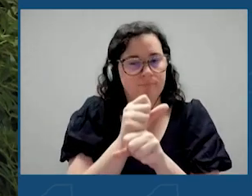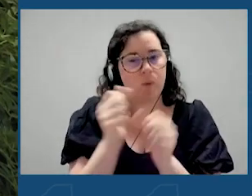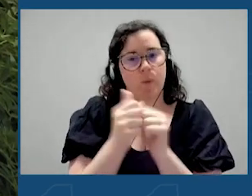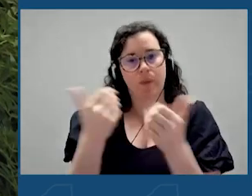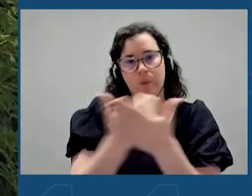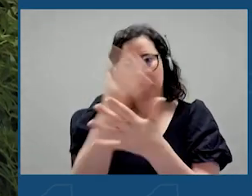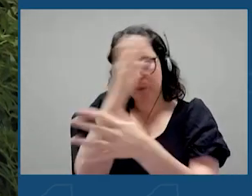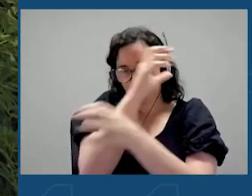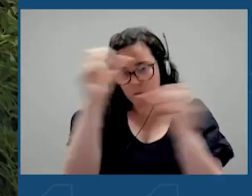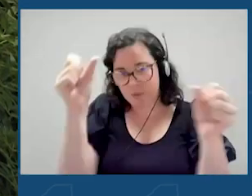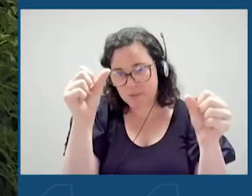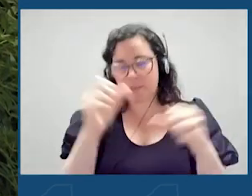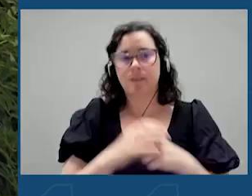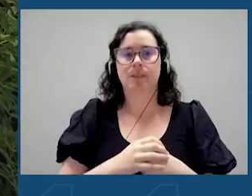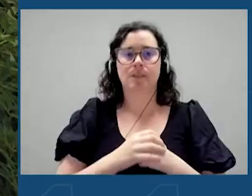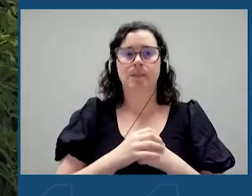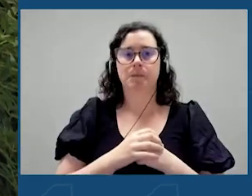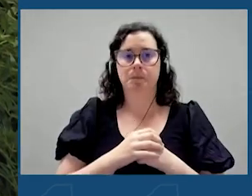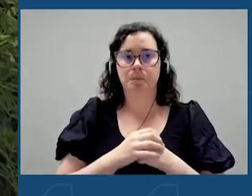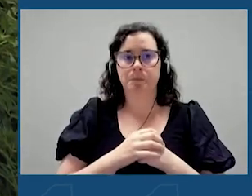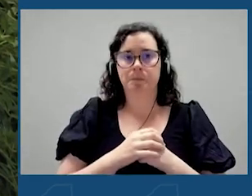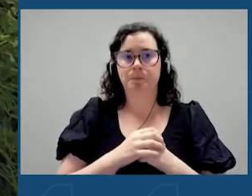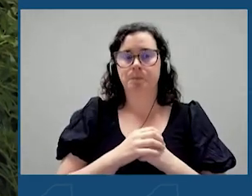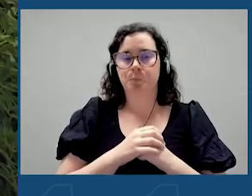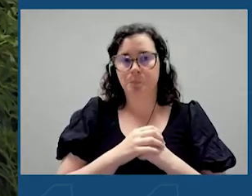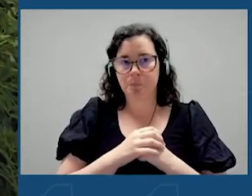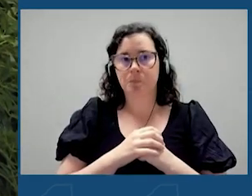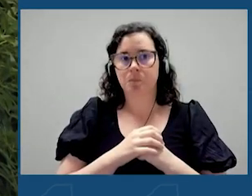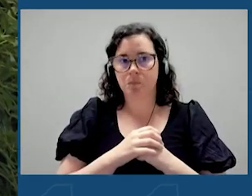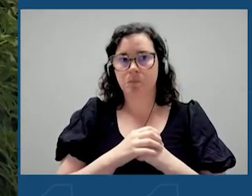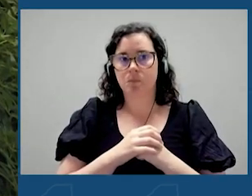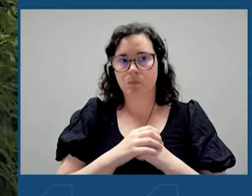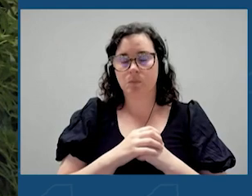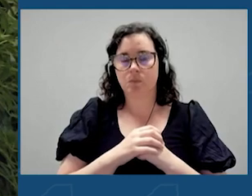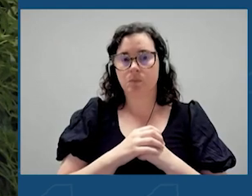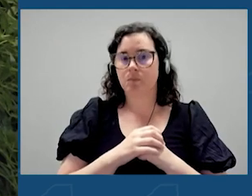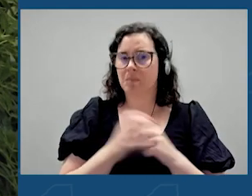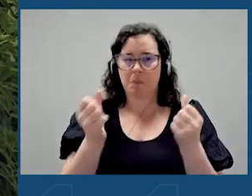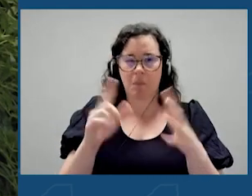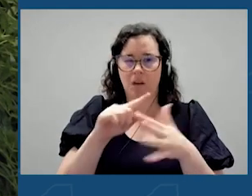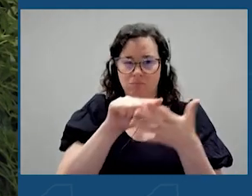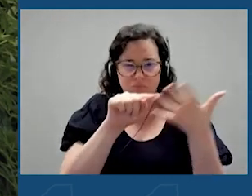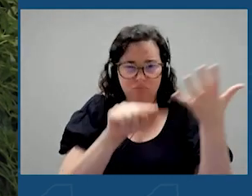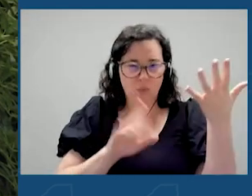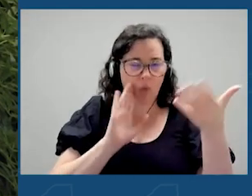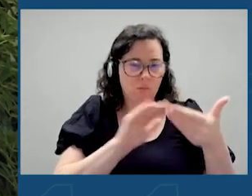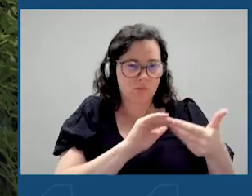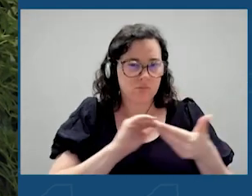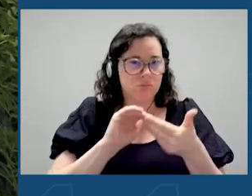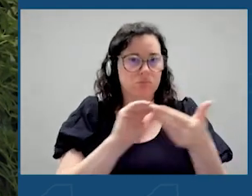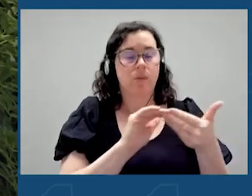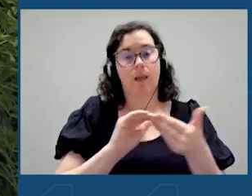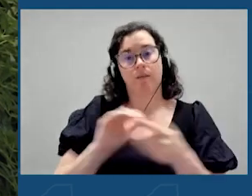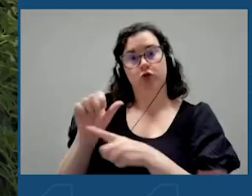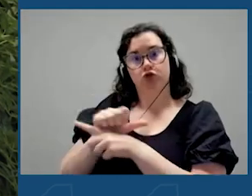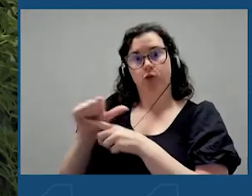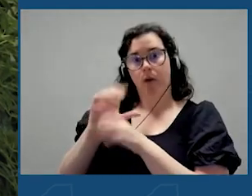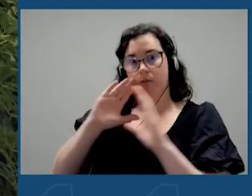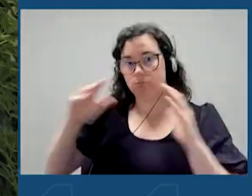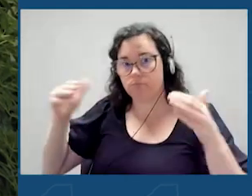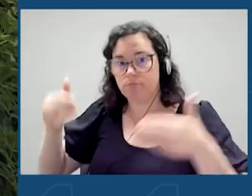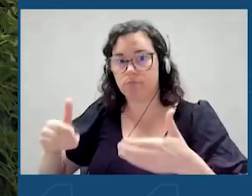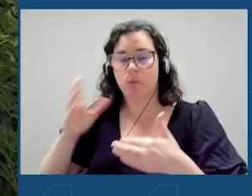Paltz, BOCES, and BARD, among others. And the county training force and